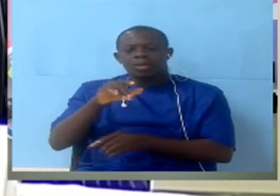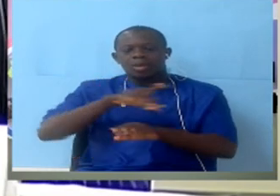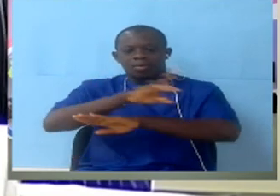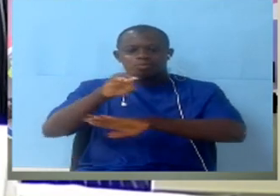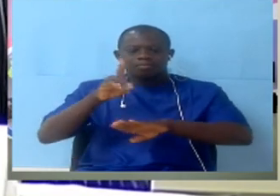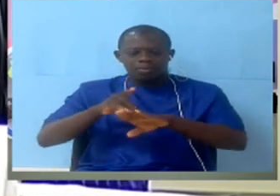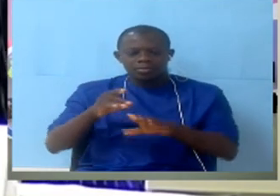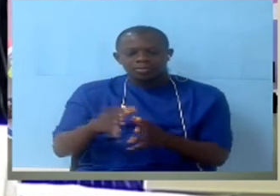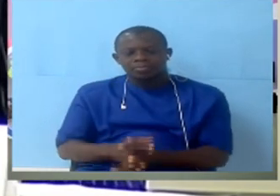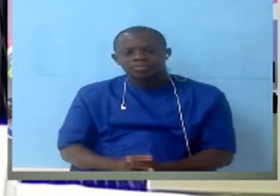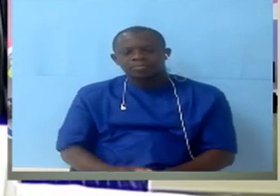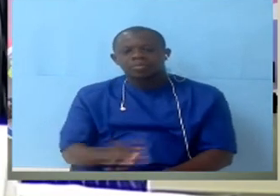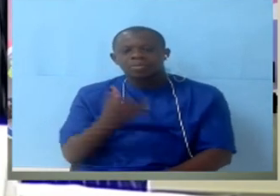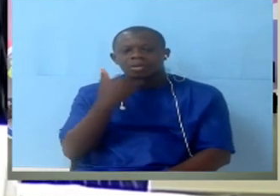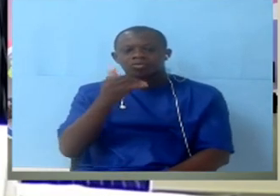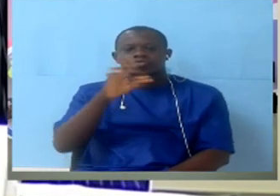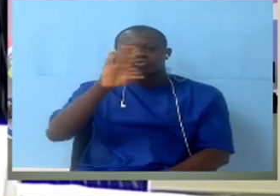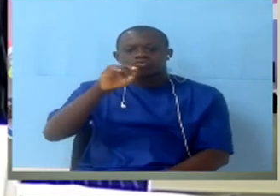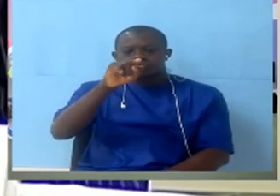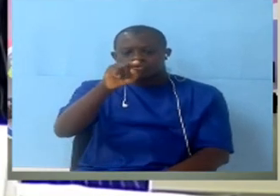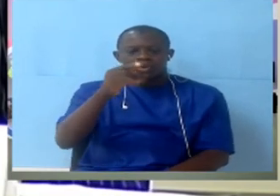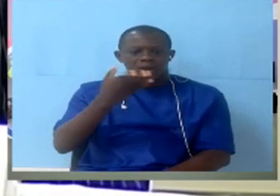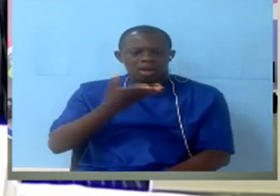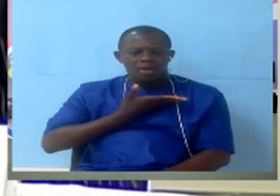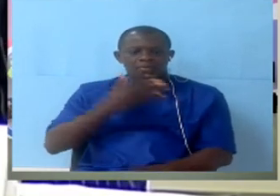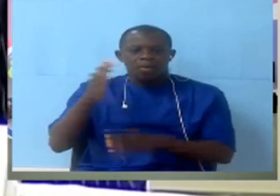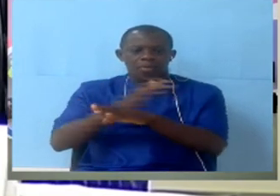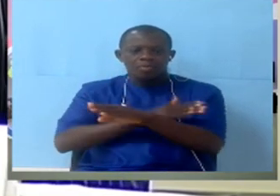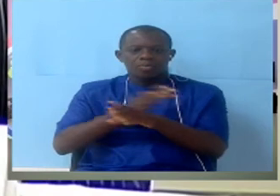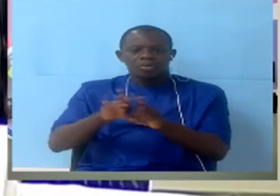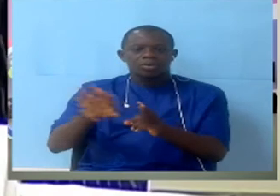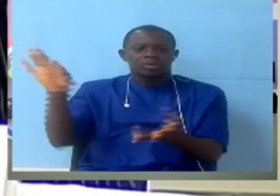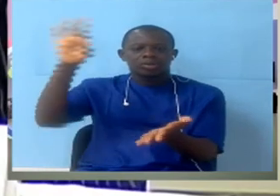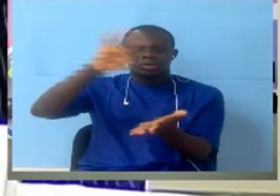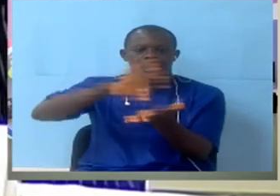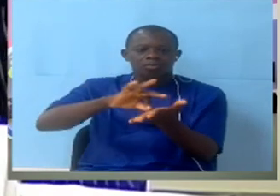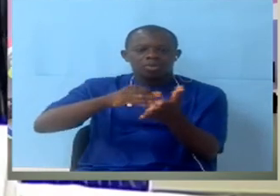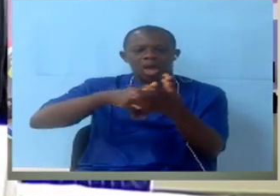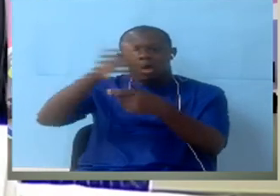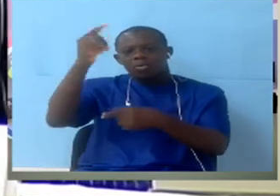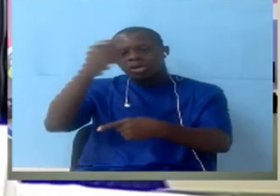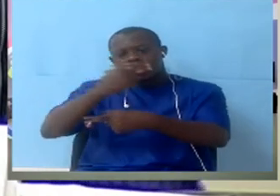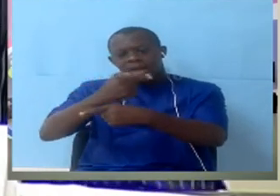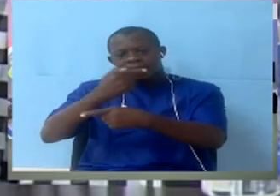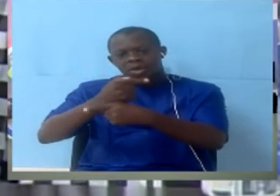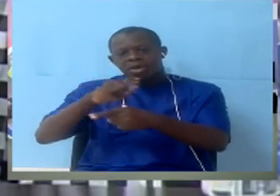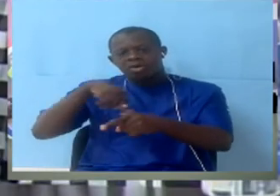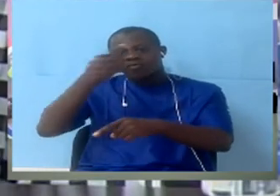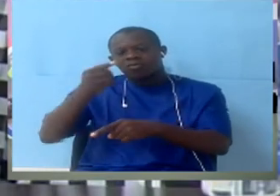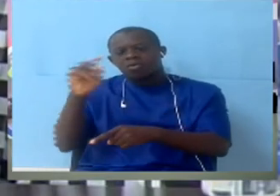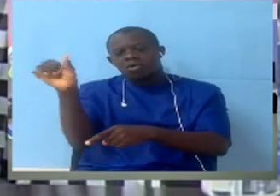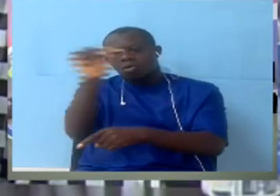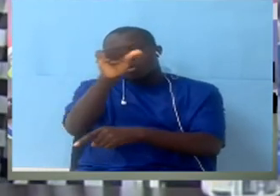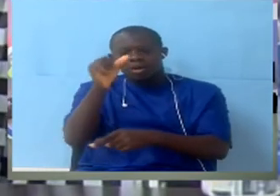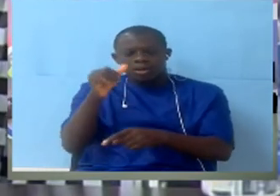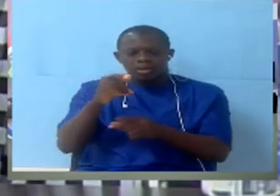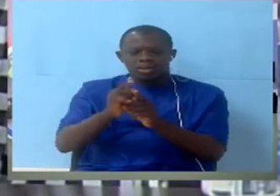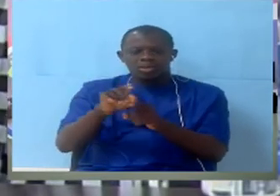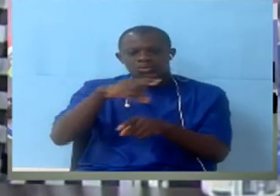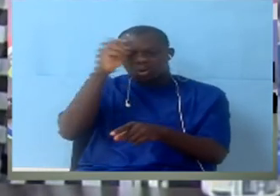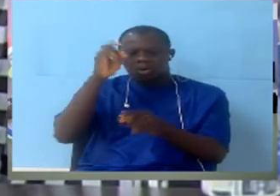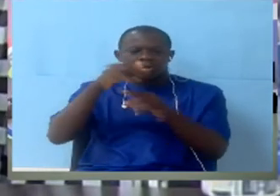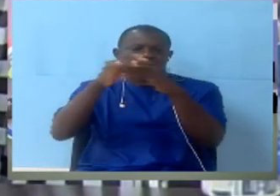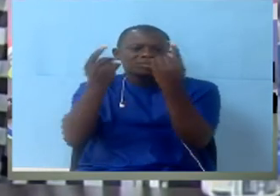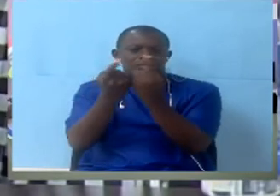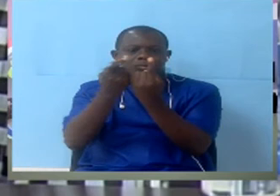Did you have the opportunity to travel out of the Gambia for work? Oy har jo soto le bang da dogo ni kono pur kata finti